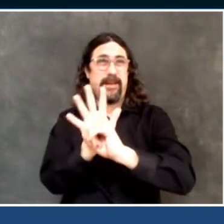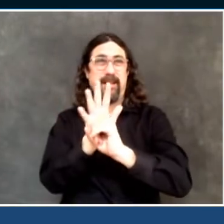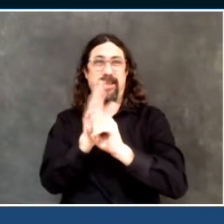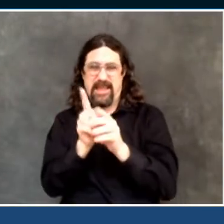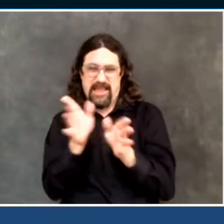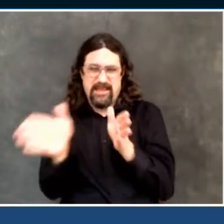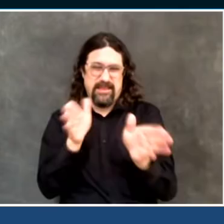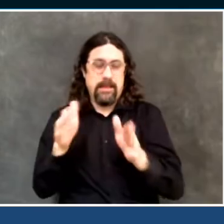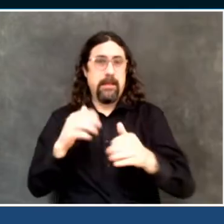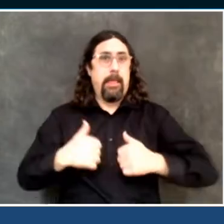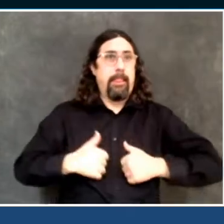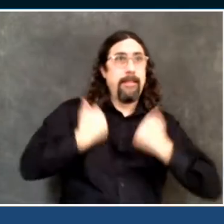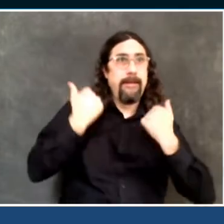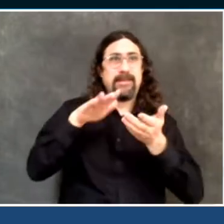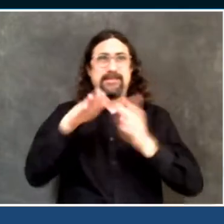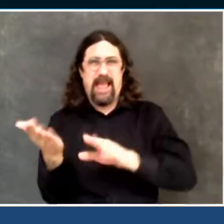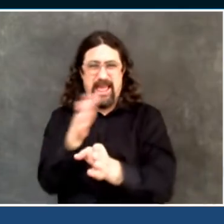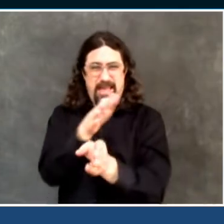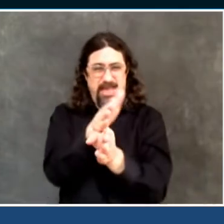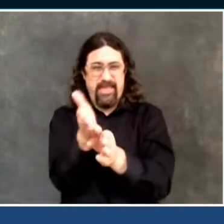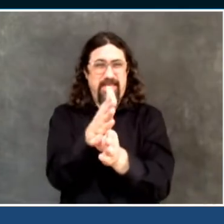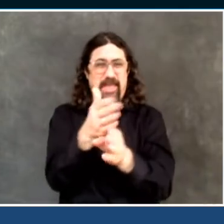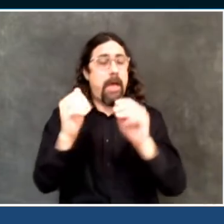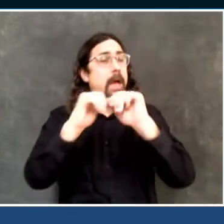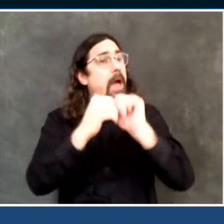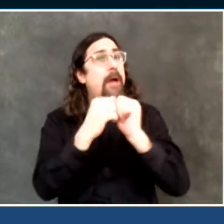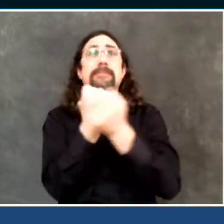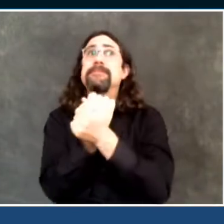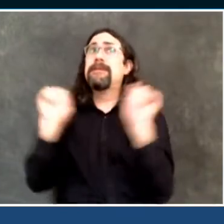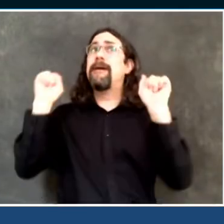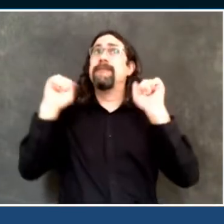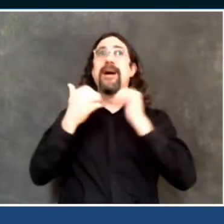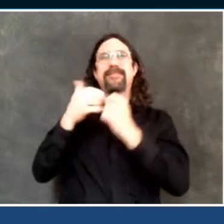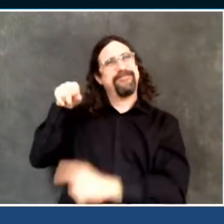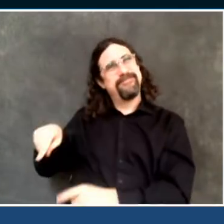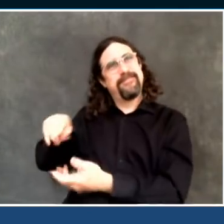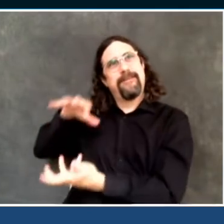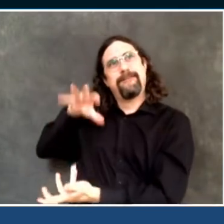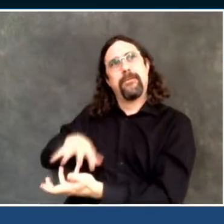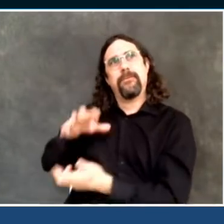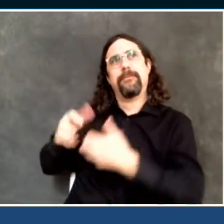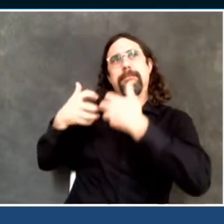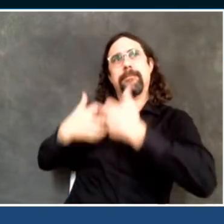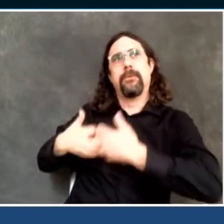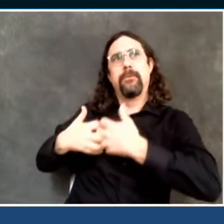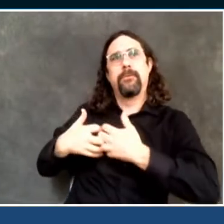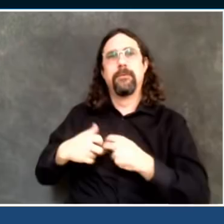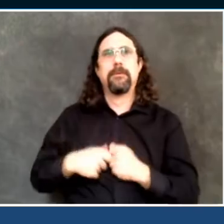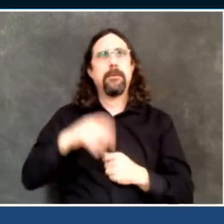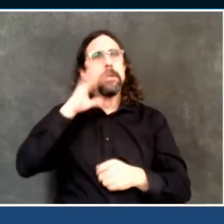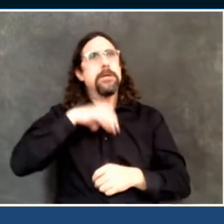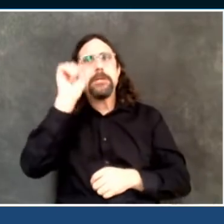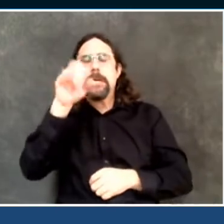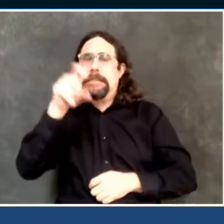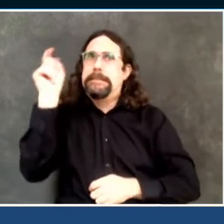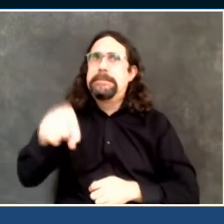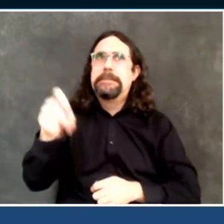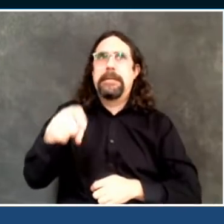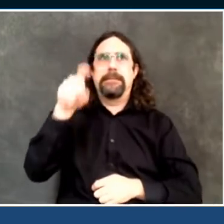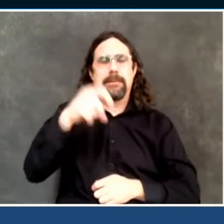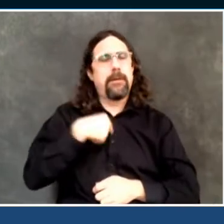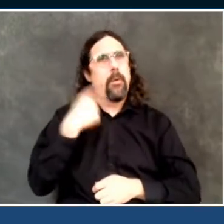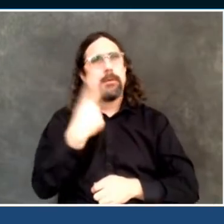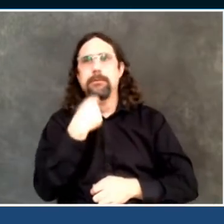recently, just a few days ago, was would we have enough? And that was based on the fact that we saw some very